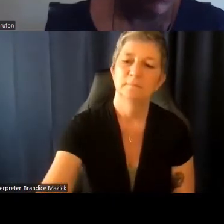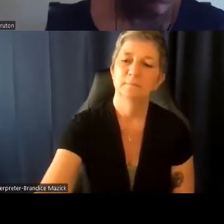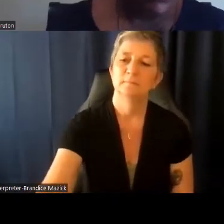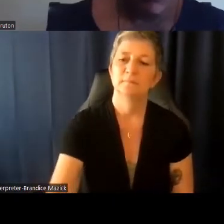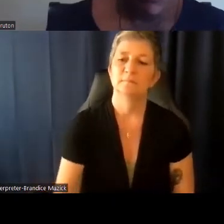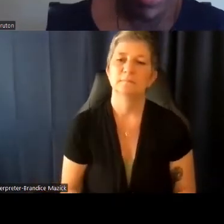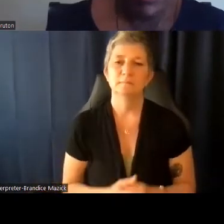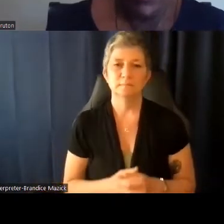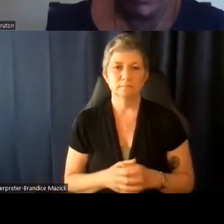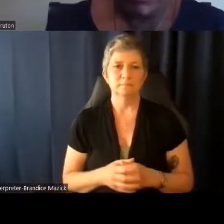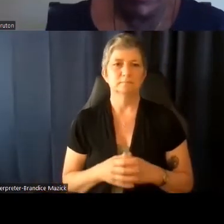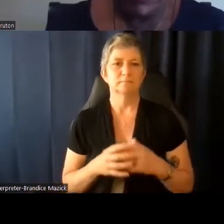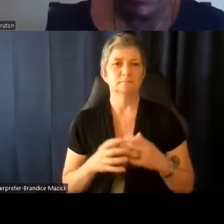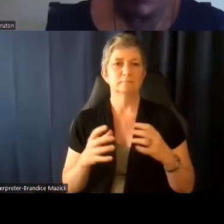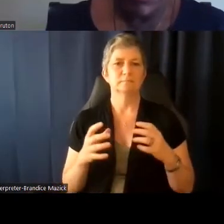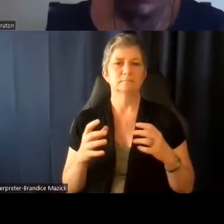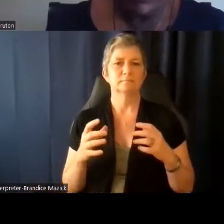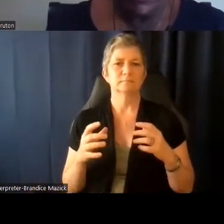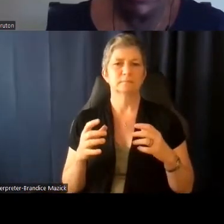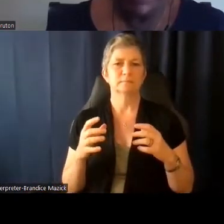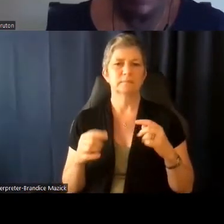I think we go back one. I think we skipped one. Sorry.